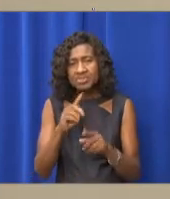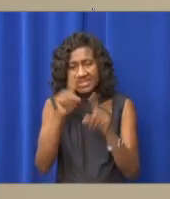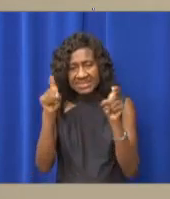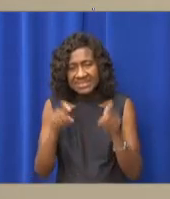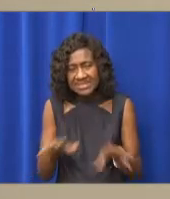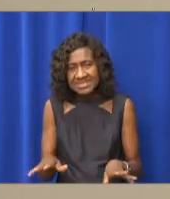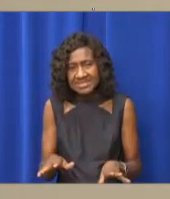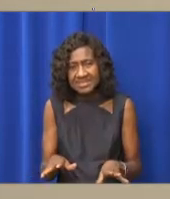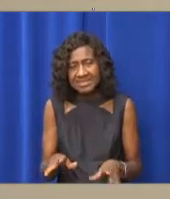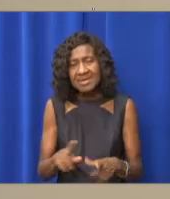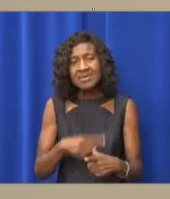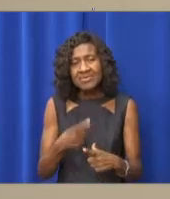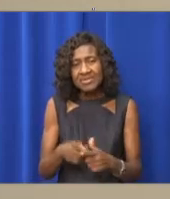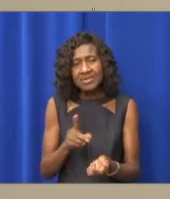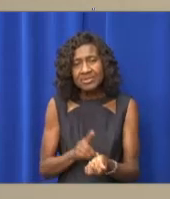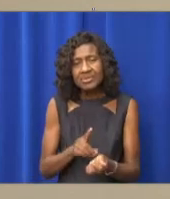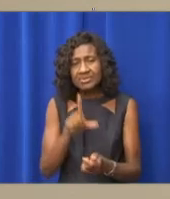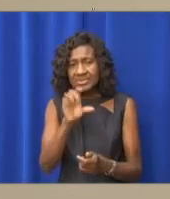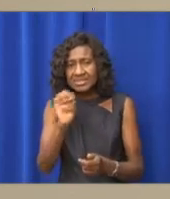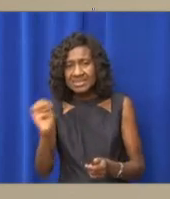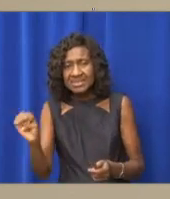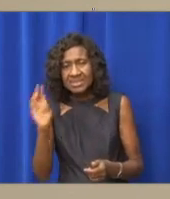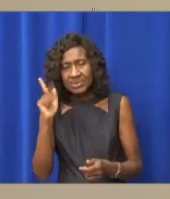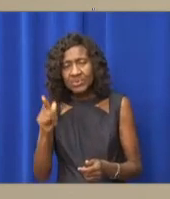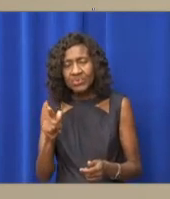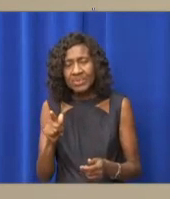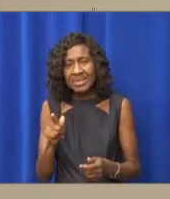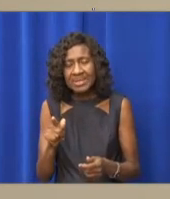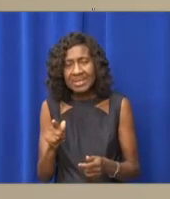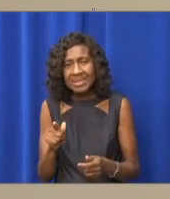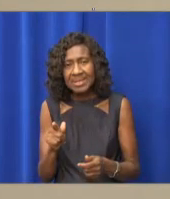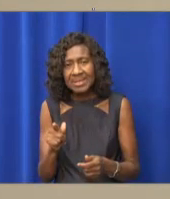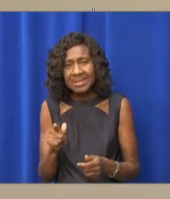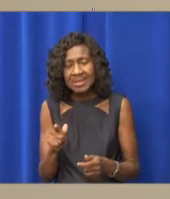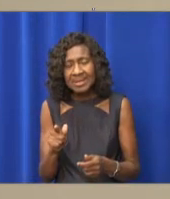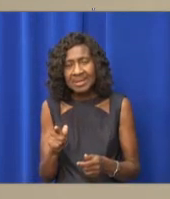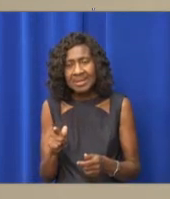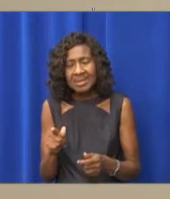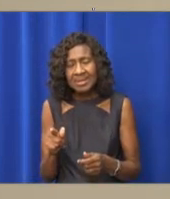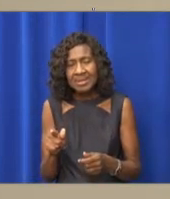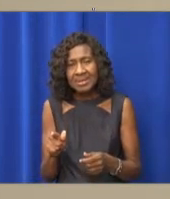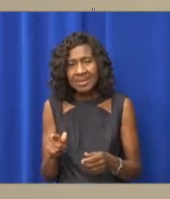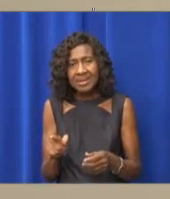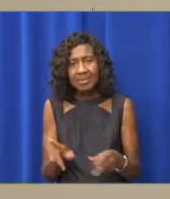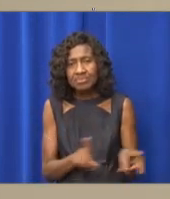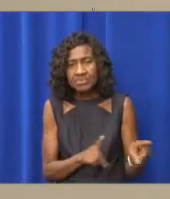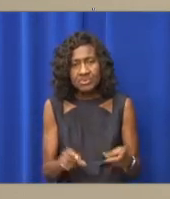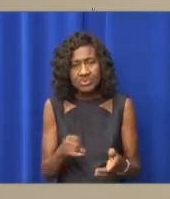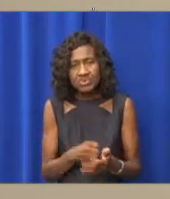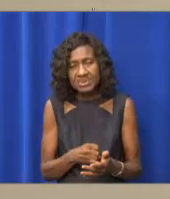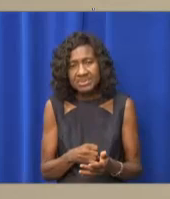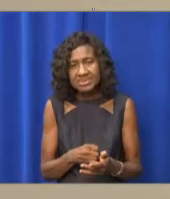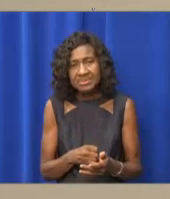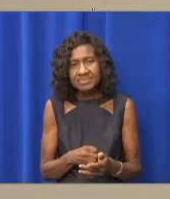them a priority, and perhaps knock some more needy person out of the line so they get there. But